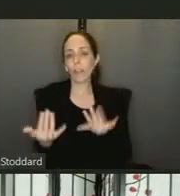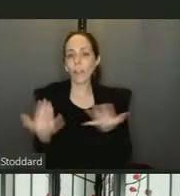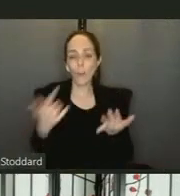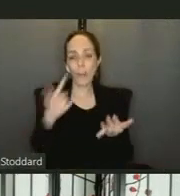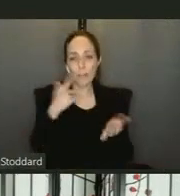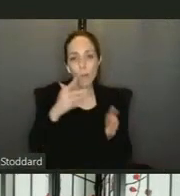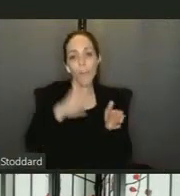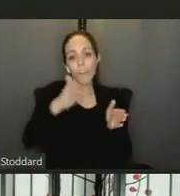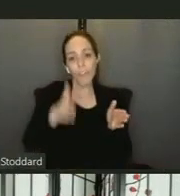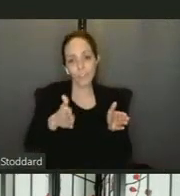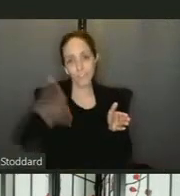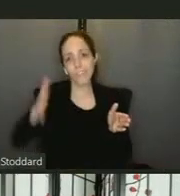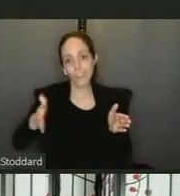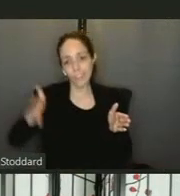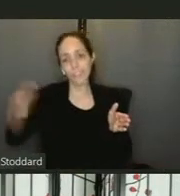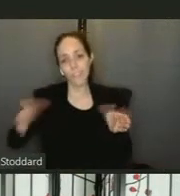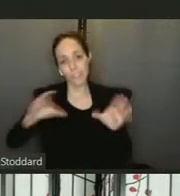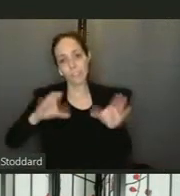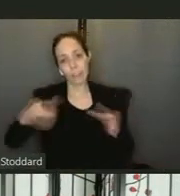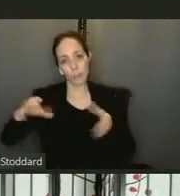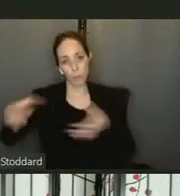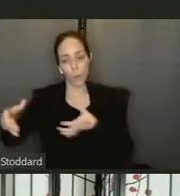there's not enough vaccine.